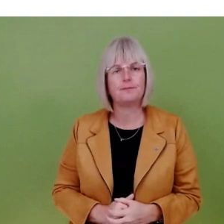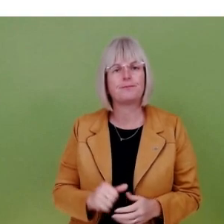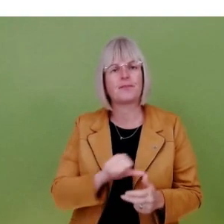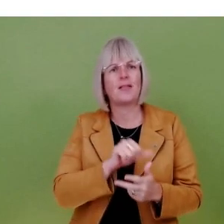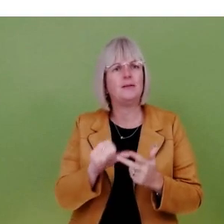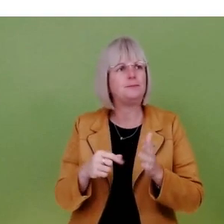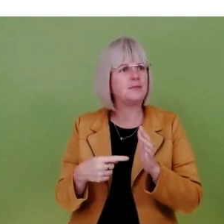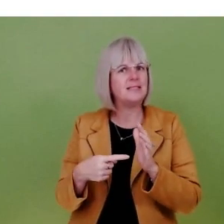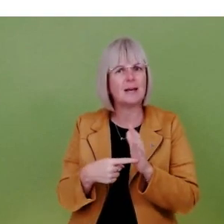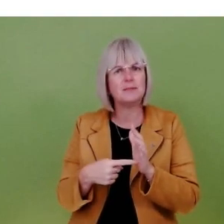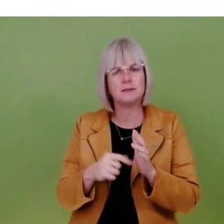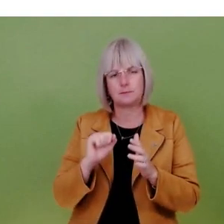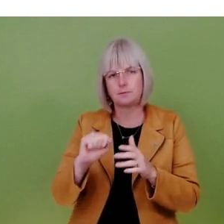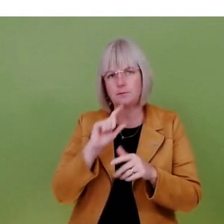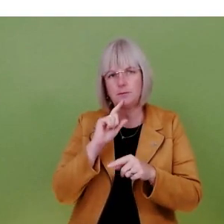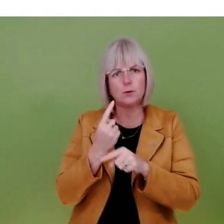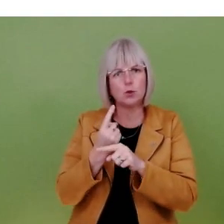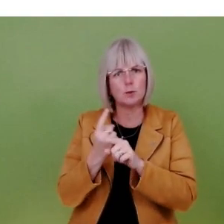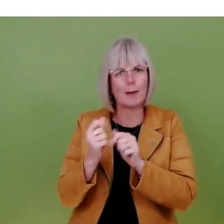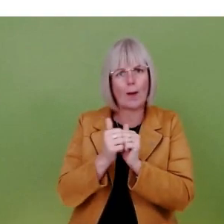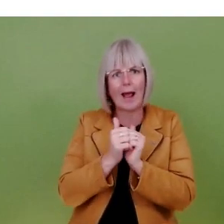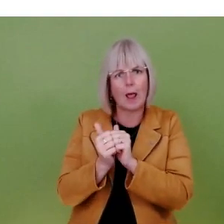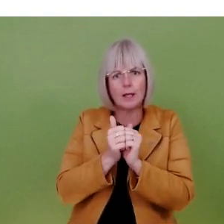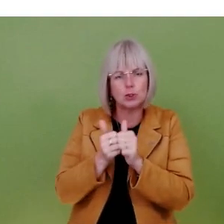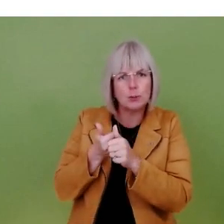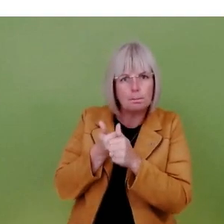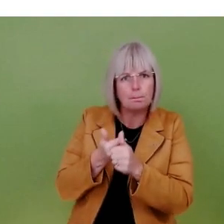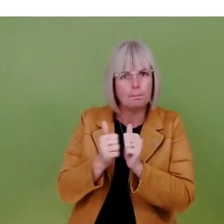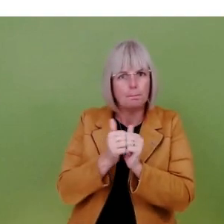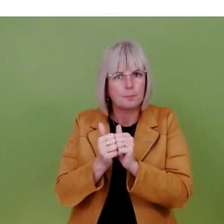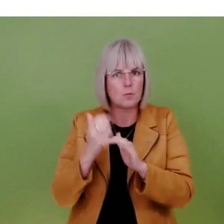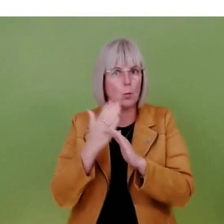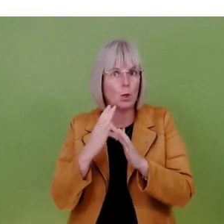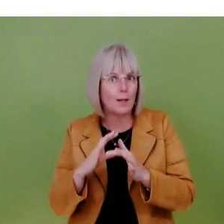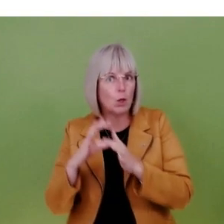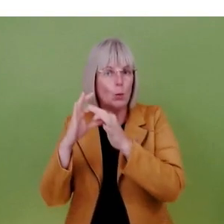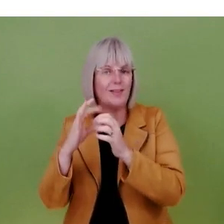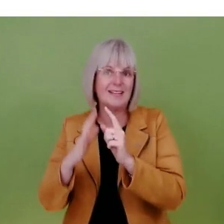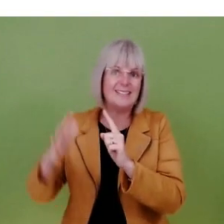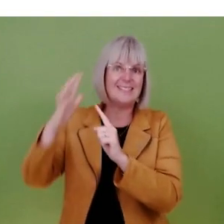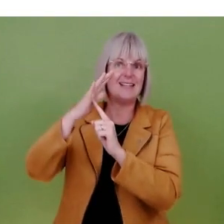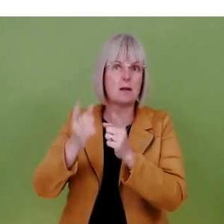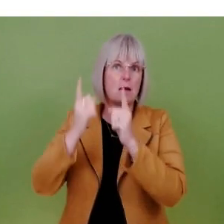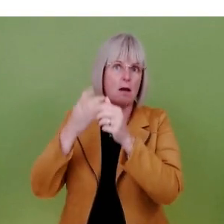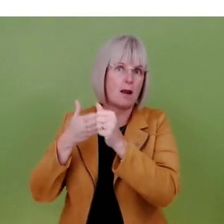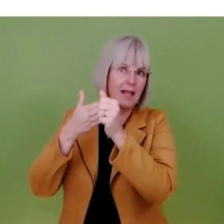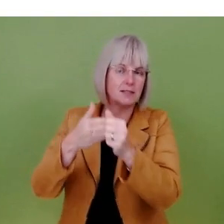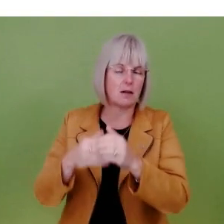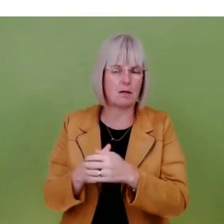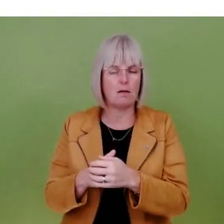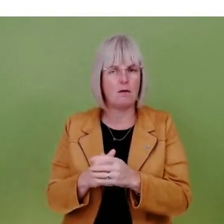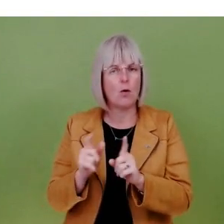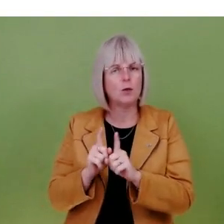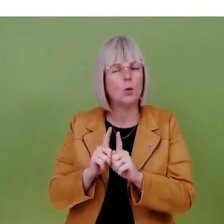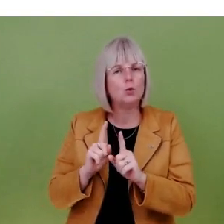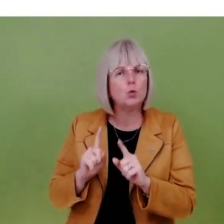talk about working with senior leaders, and that emphasis she has on challenging racism and that it's everybody's